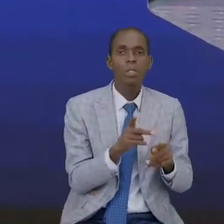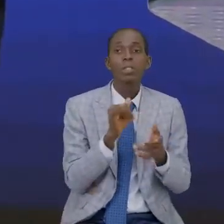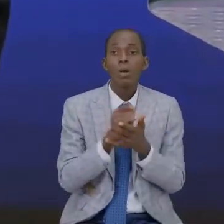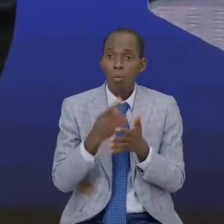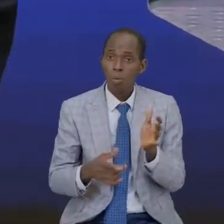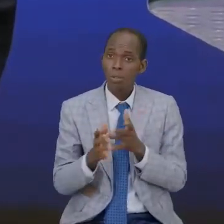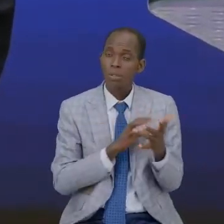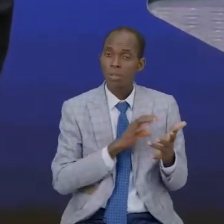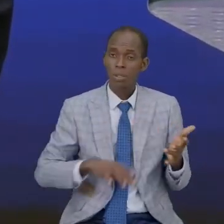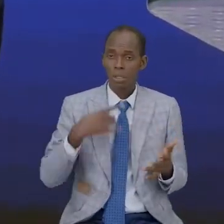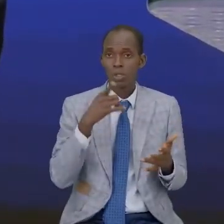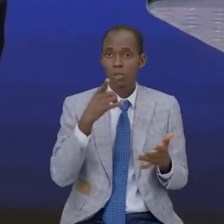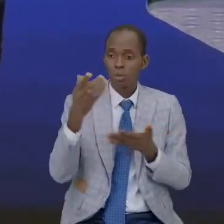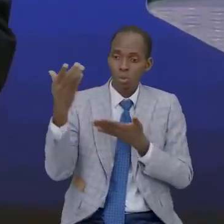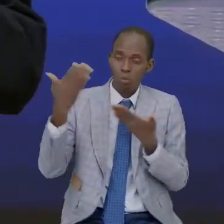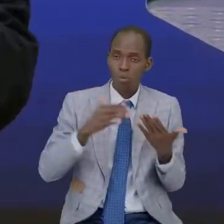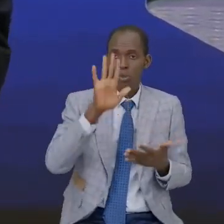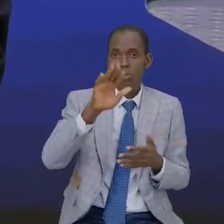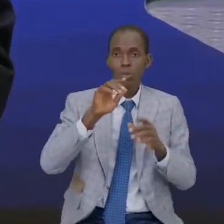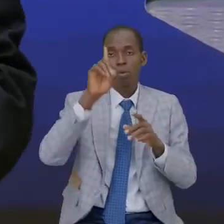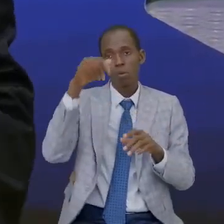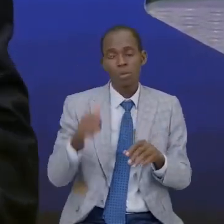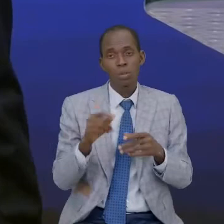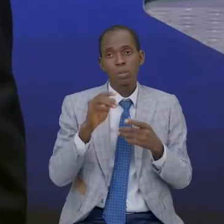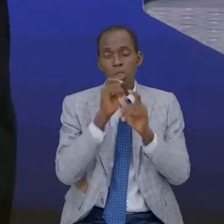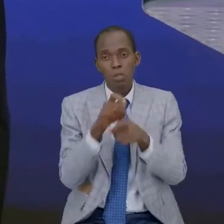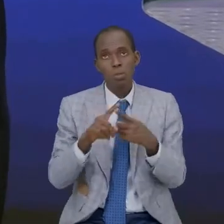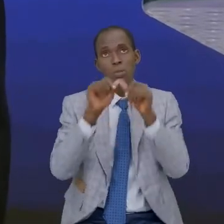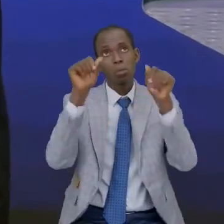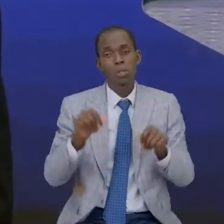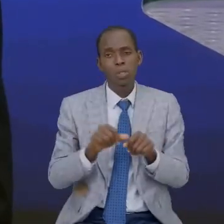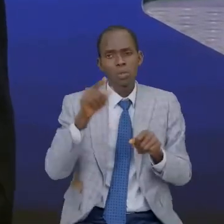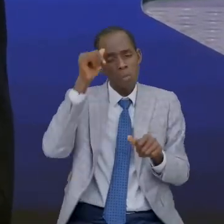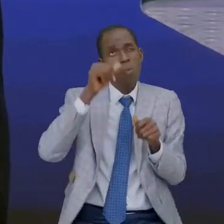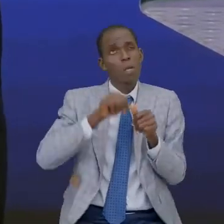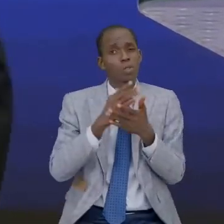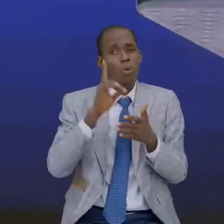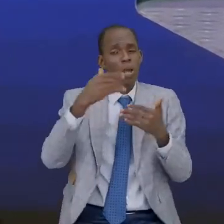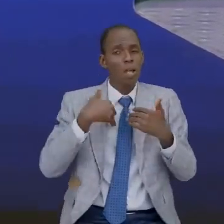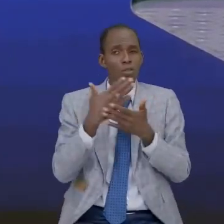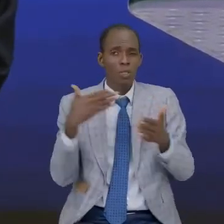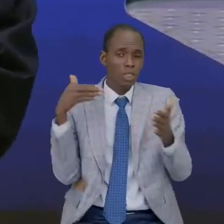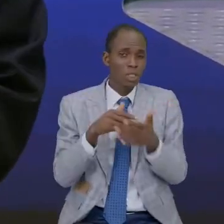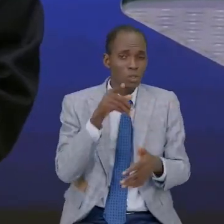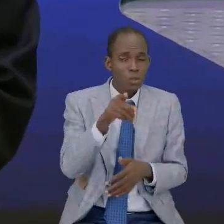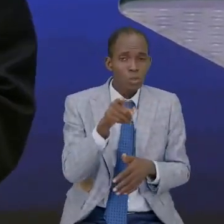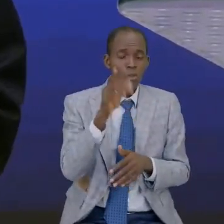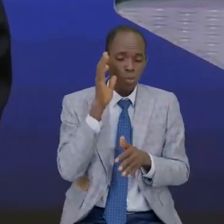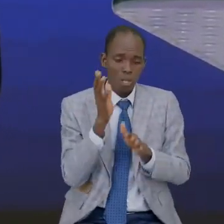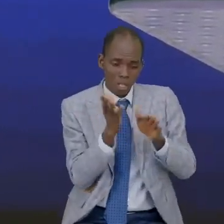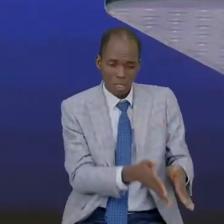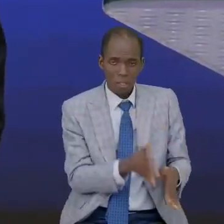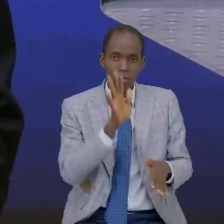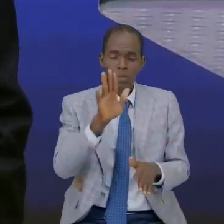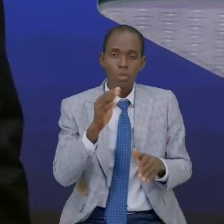That's what Jesus said. You bring your gift to the altar and you remember that someone has something against you, or ought against you. You